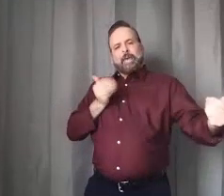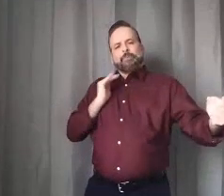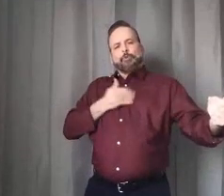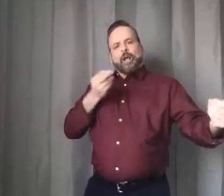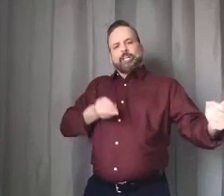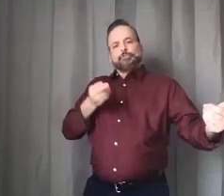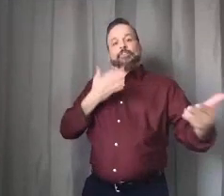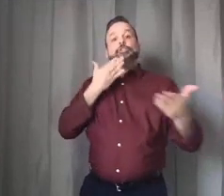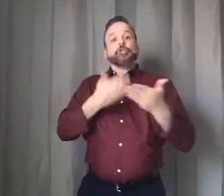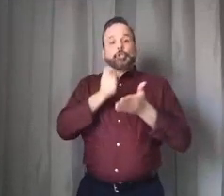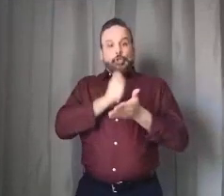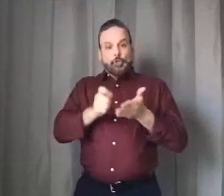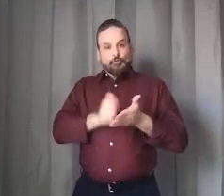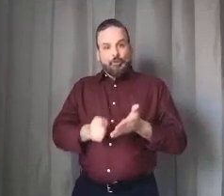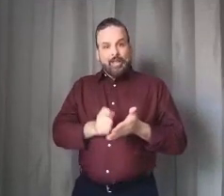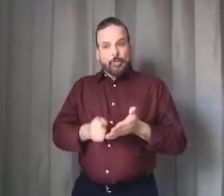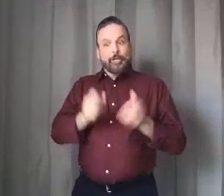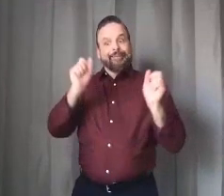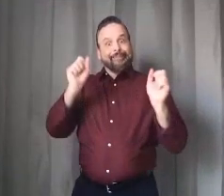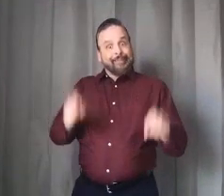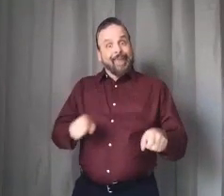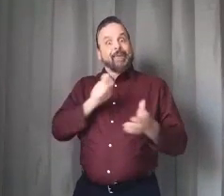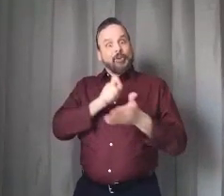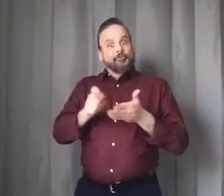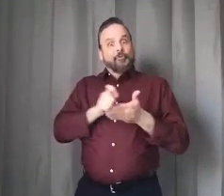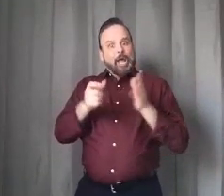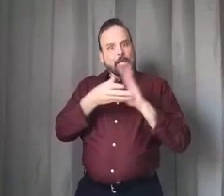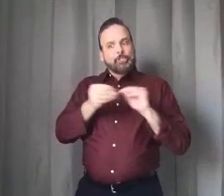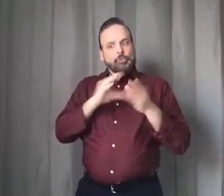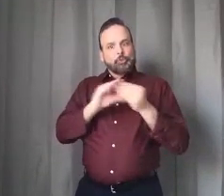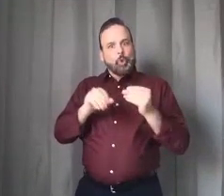good writer can in fact write a story about